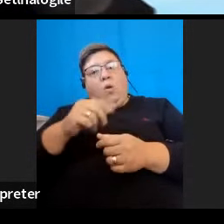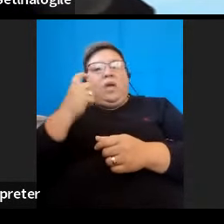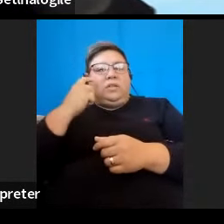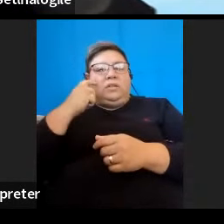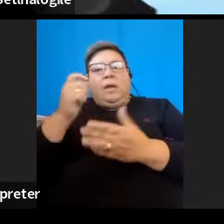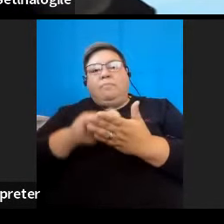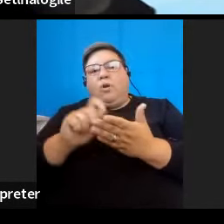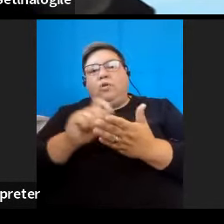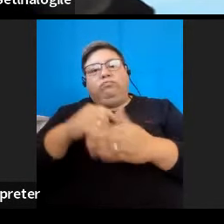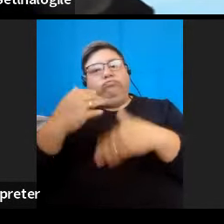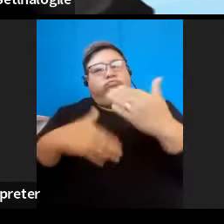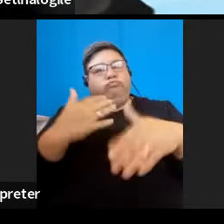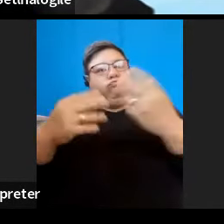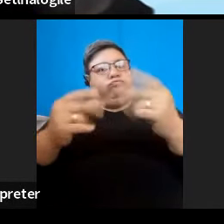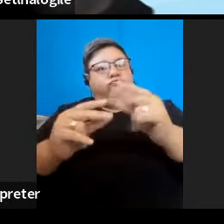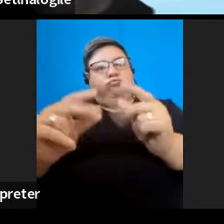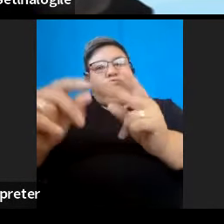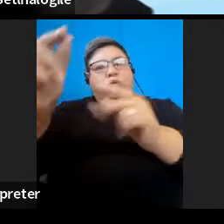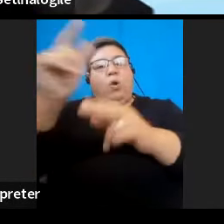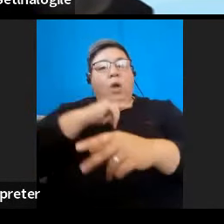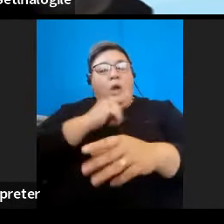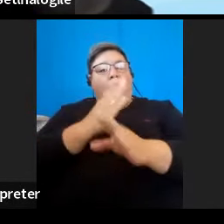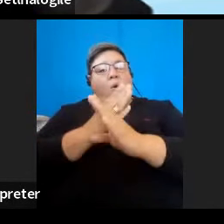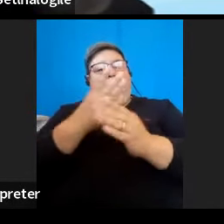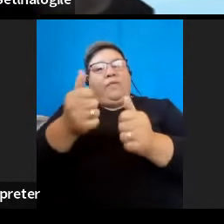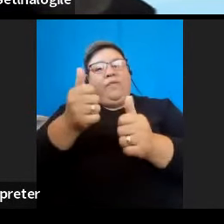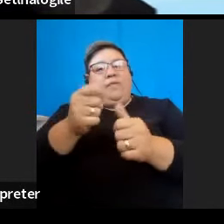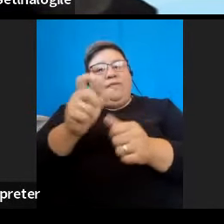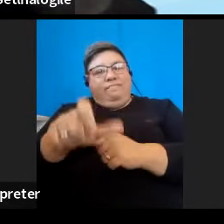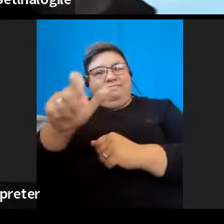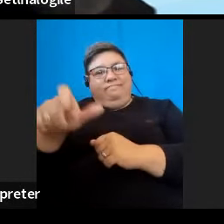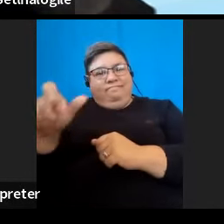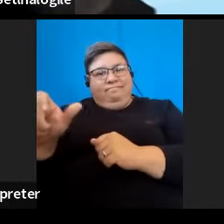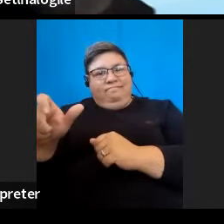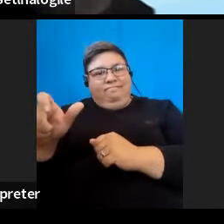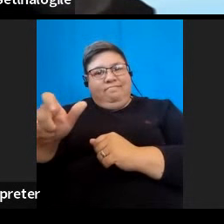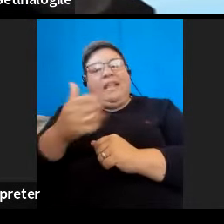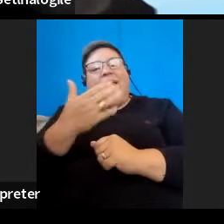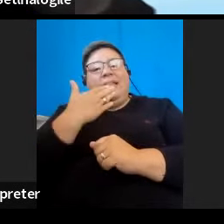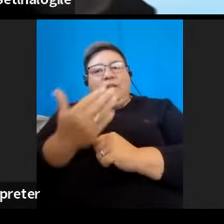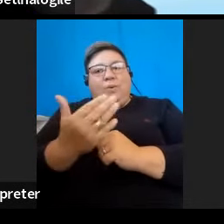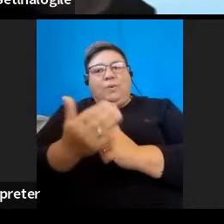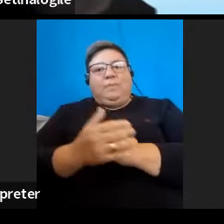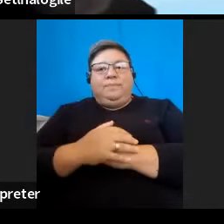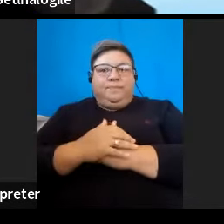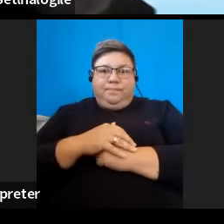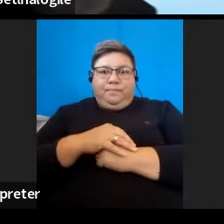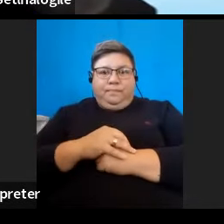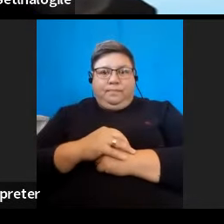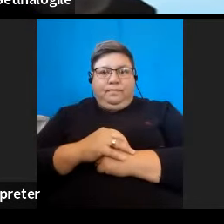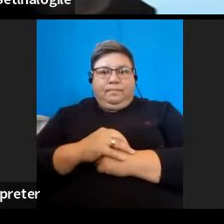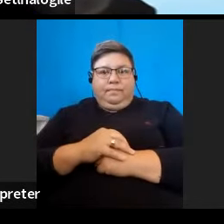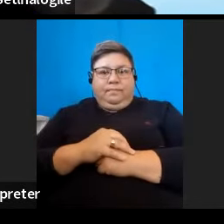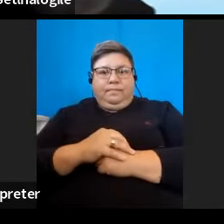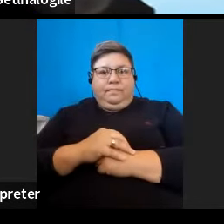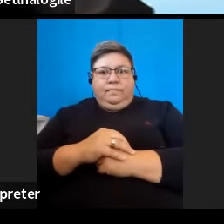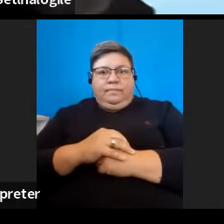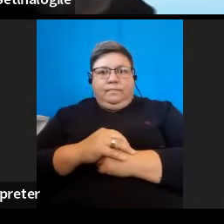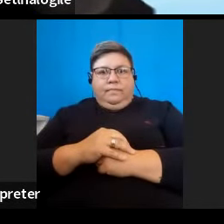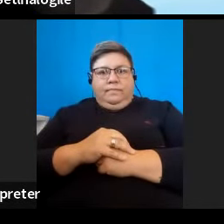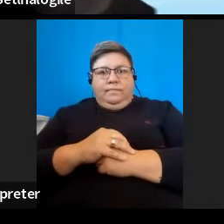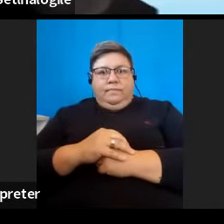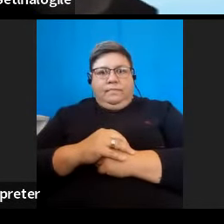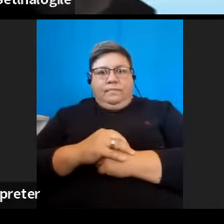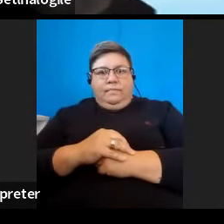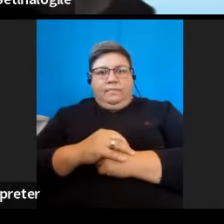are working with the stakeholders in doing so. Thanks. Thank you, Chairperson. Thank you very much.